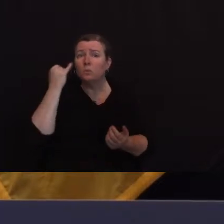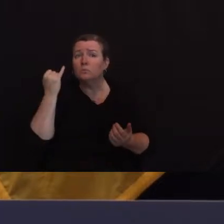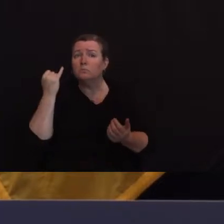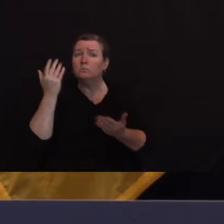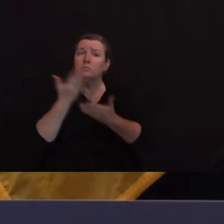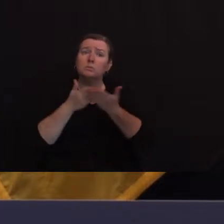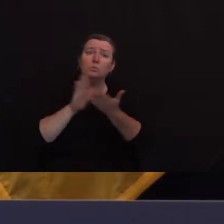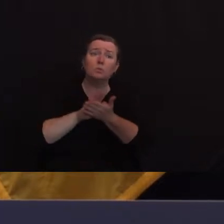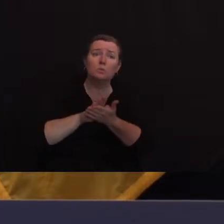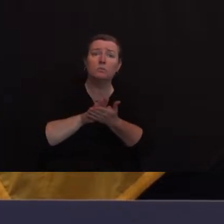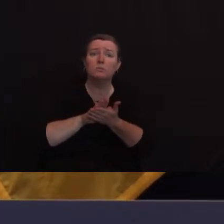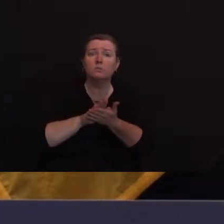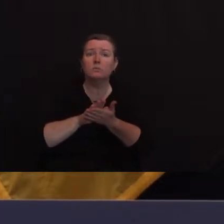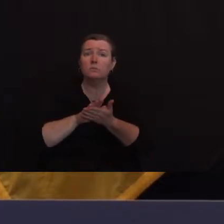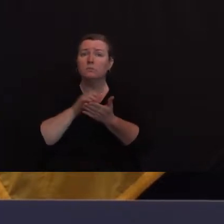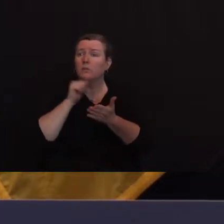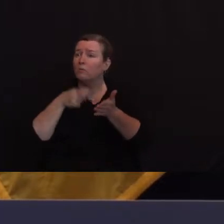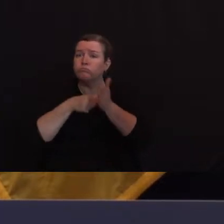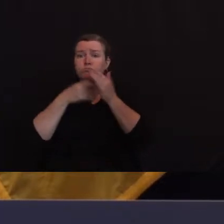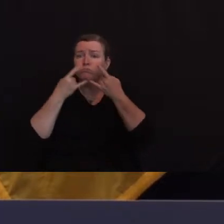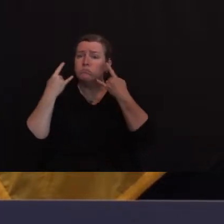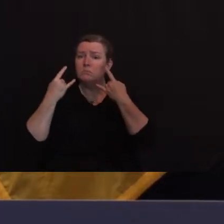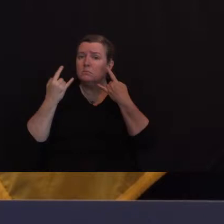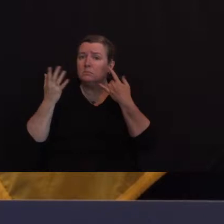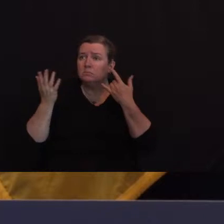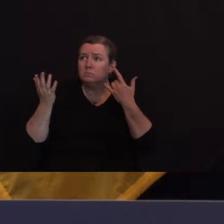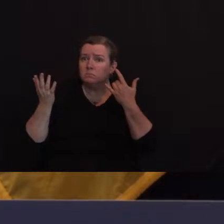not enforcing the masks once kids are inside the schools?